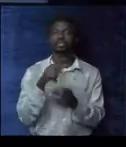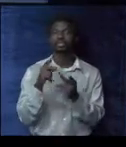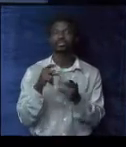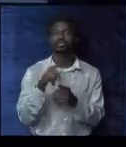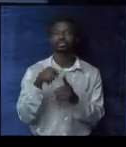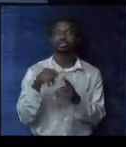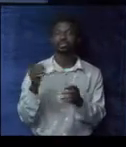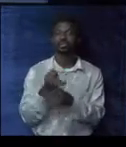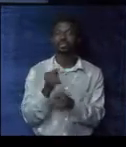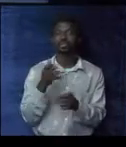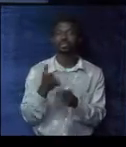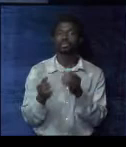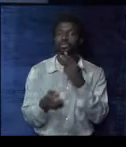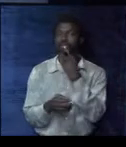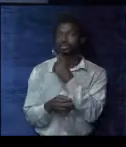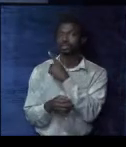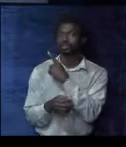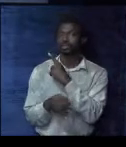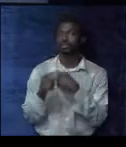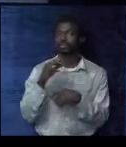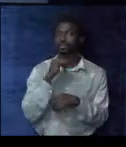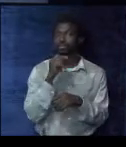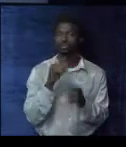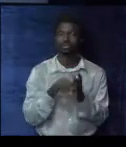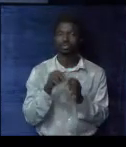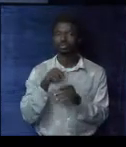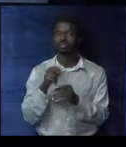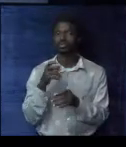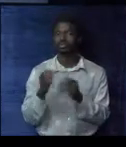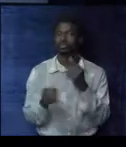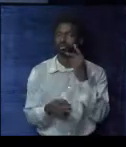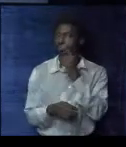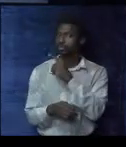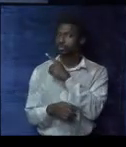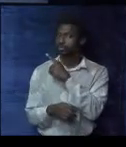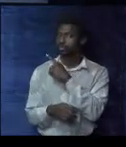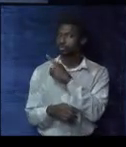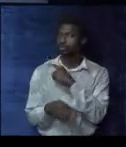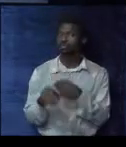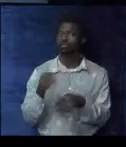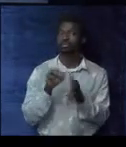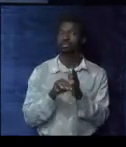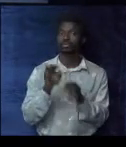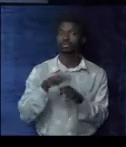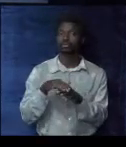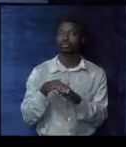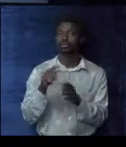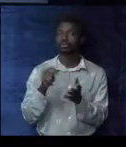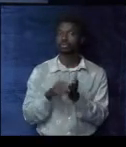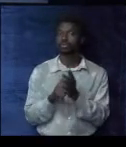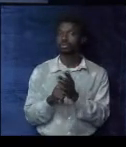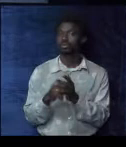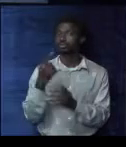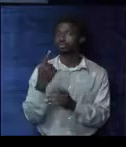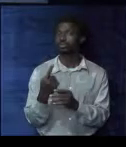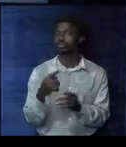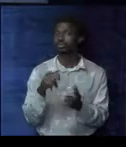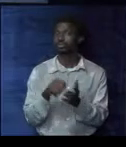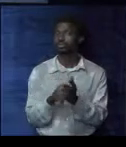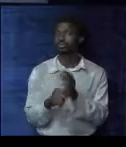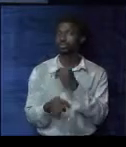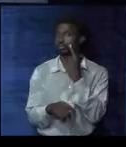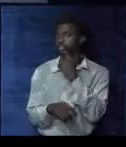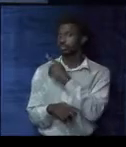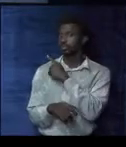this position, when you get to this position, you're not counting in hundreds. You're counting under thousands. You're counting